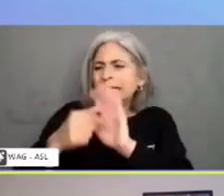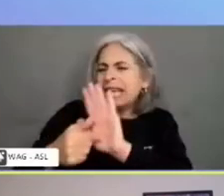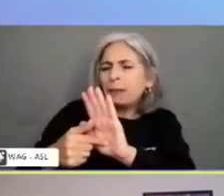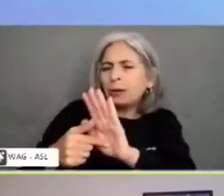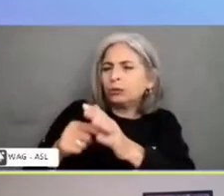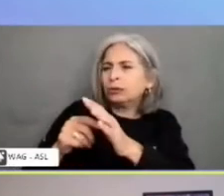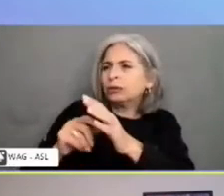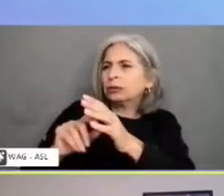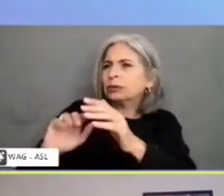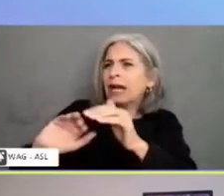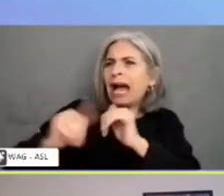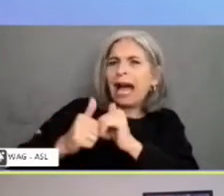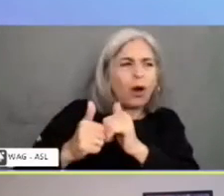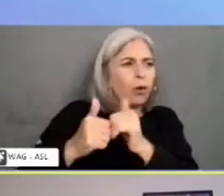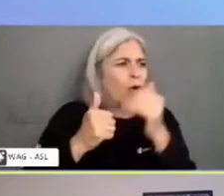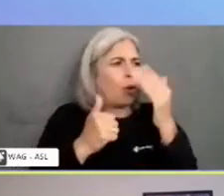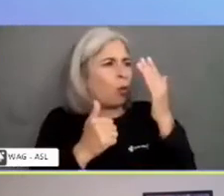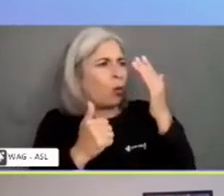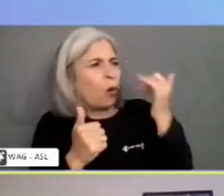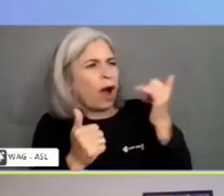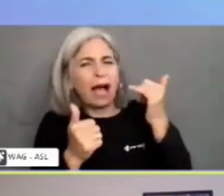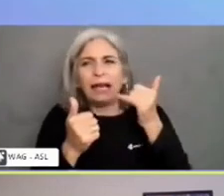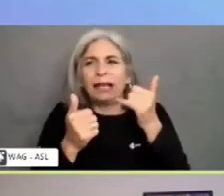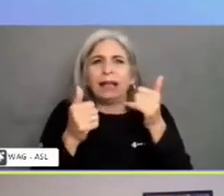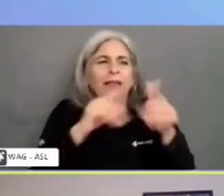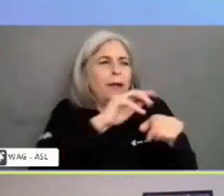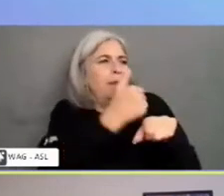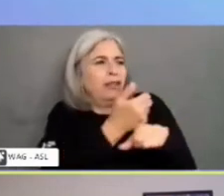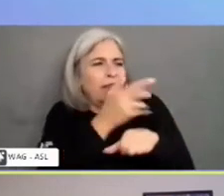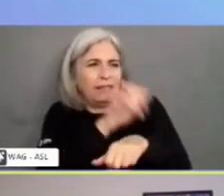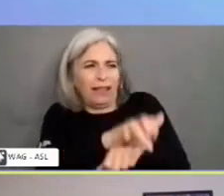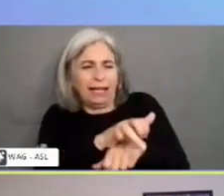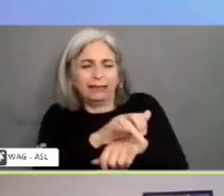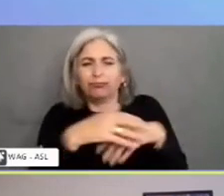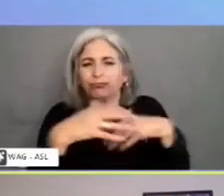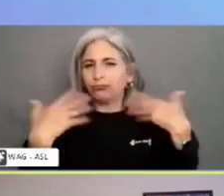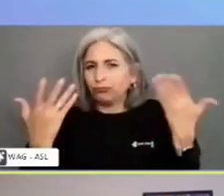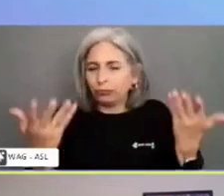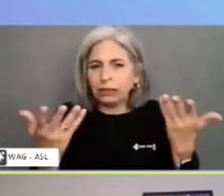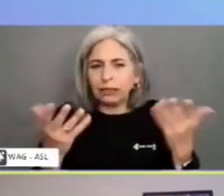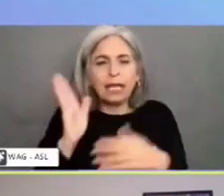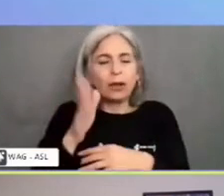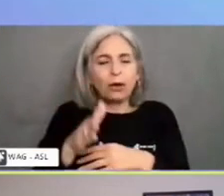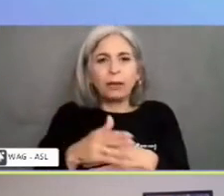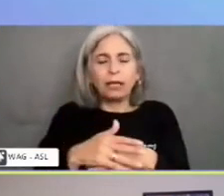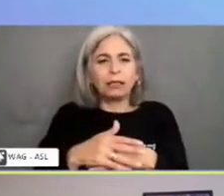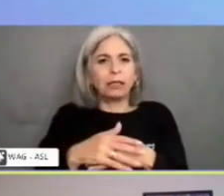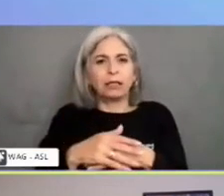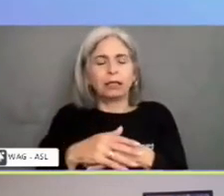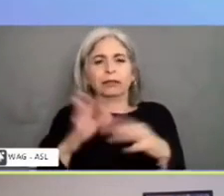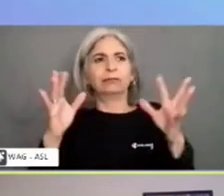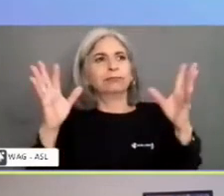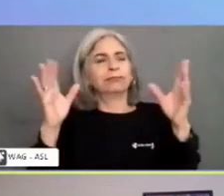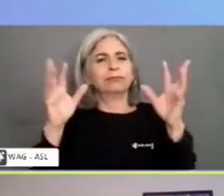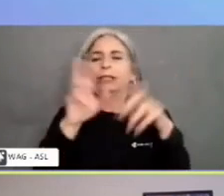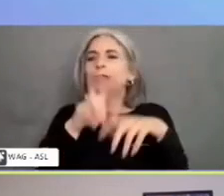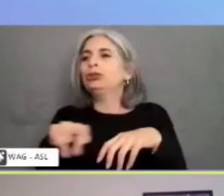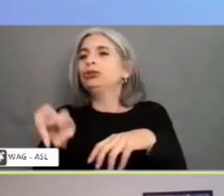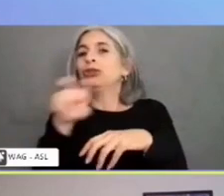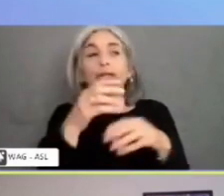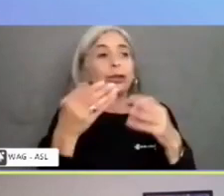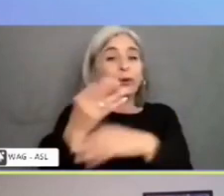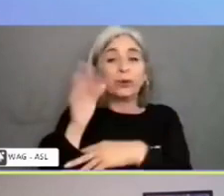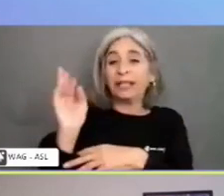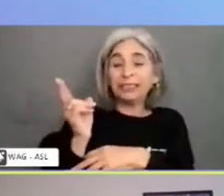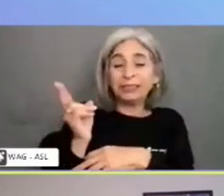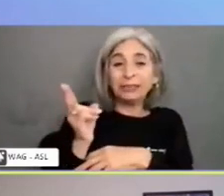come about, why they are the way they are. This is going to be an odyssey through history